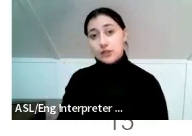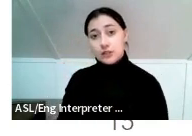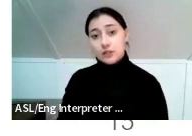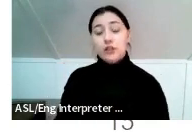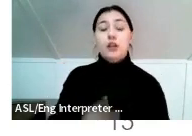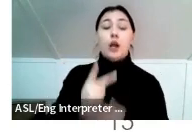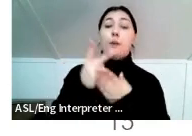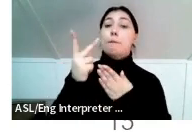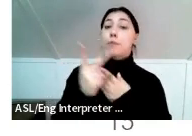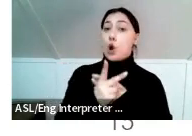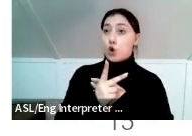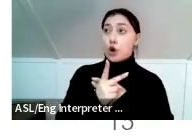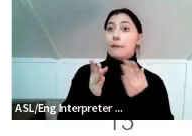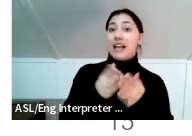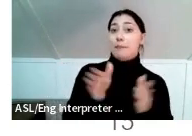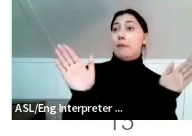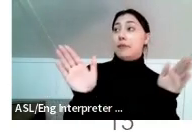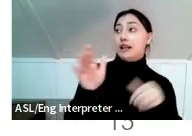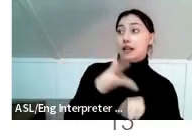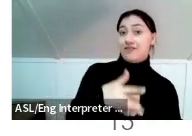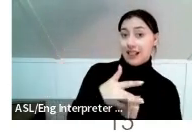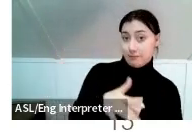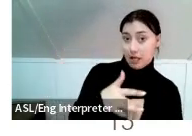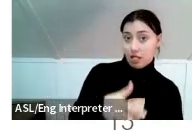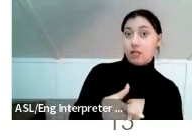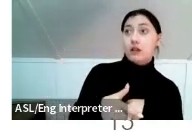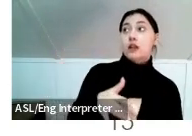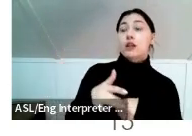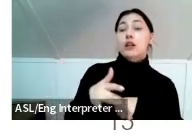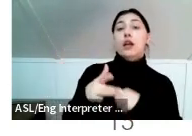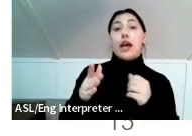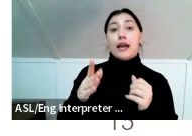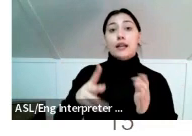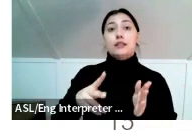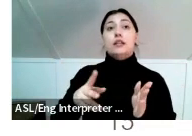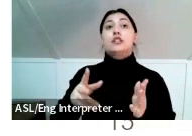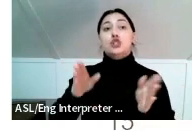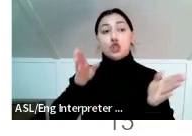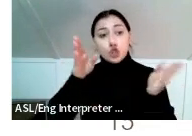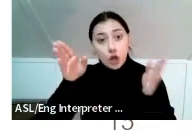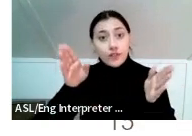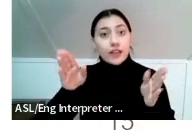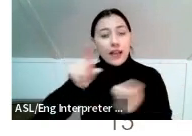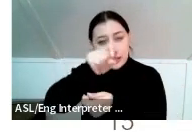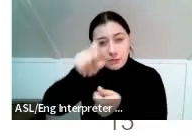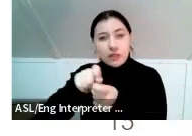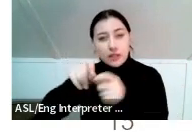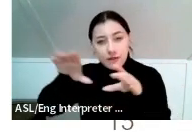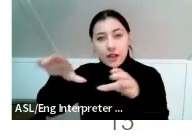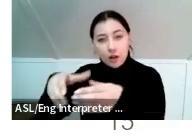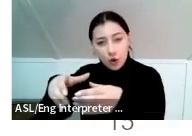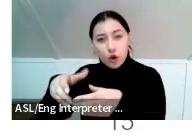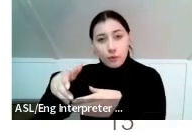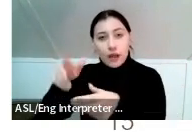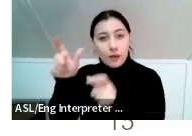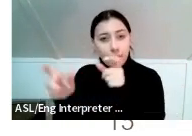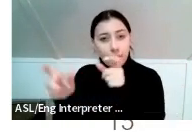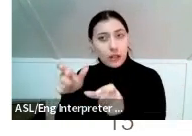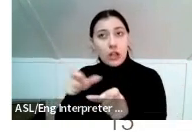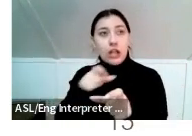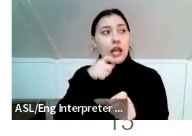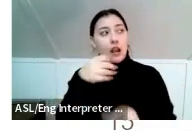Programming is publicly available or intentionally serving a specific portion of the general public rather than benefiting